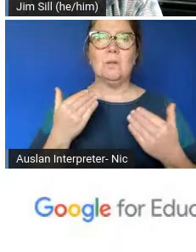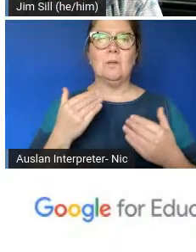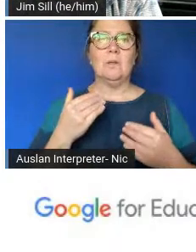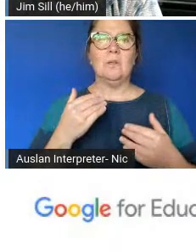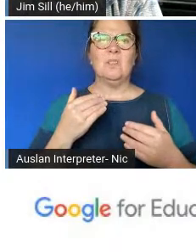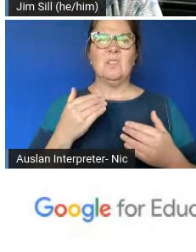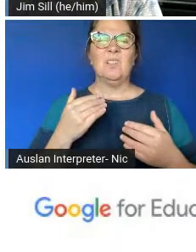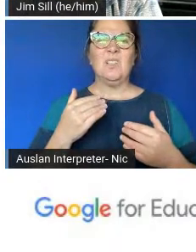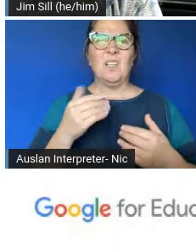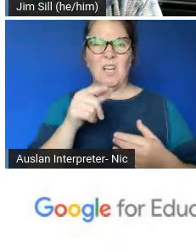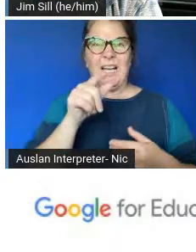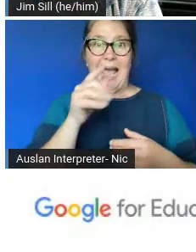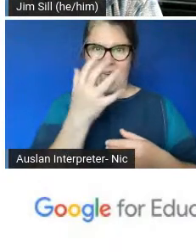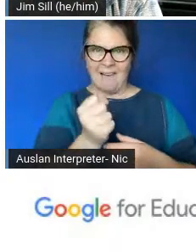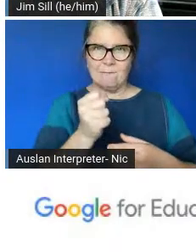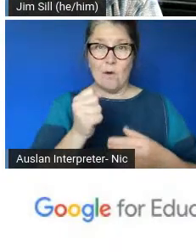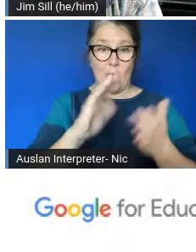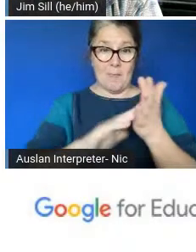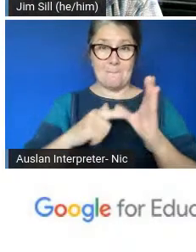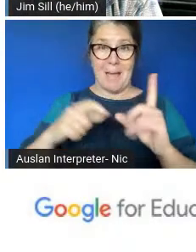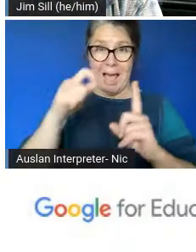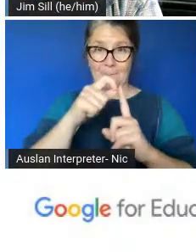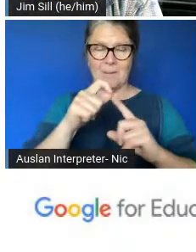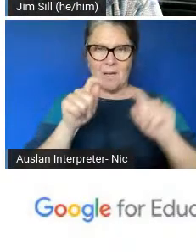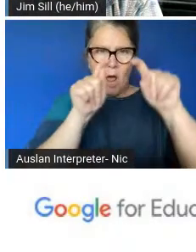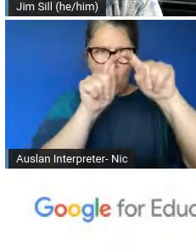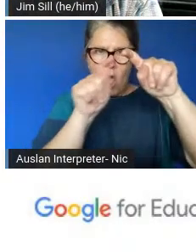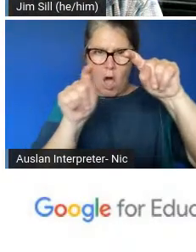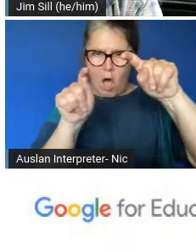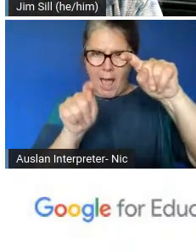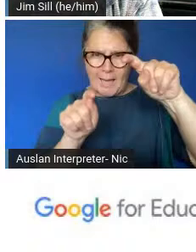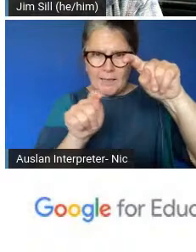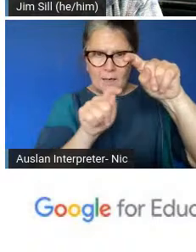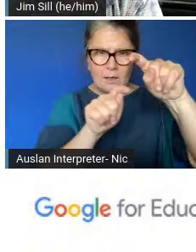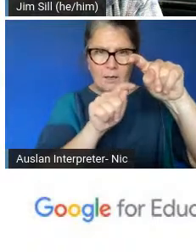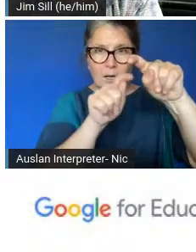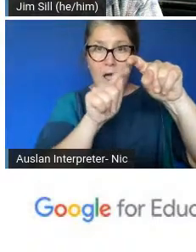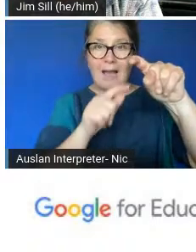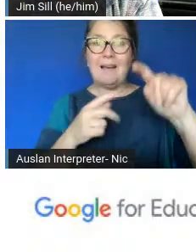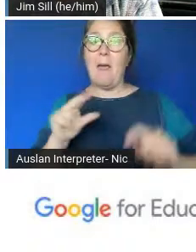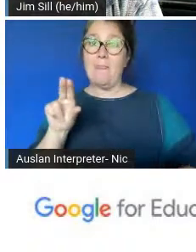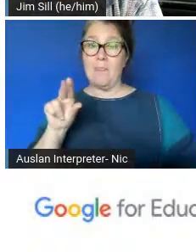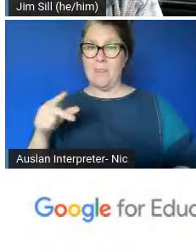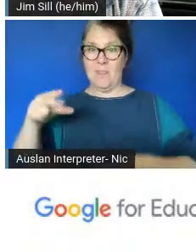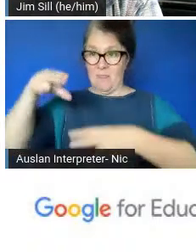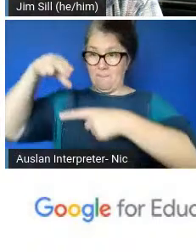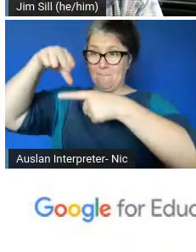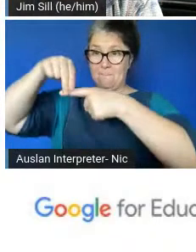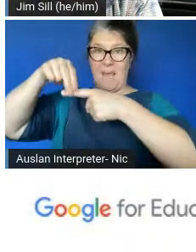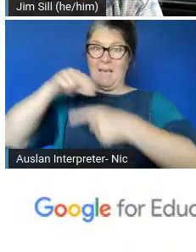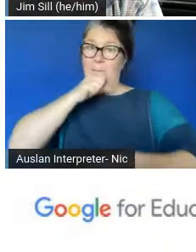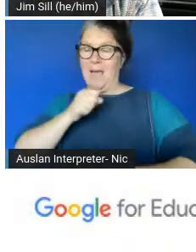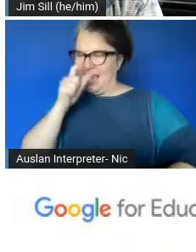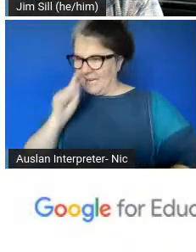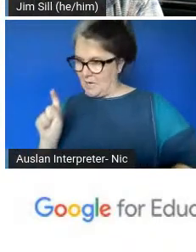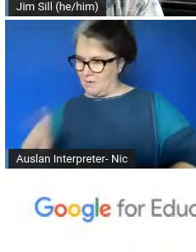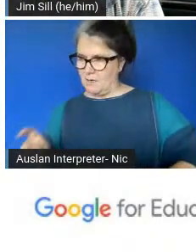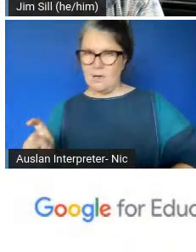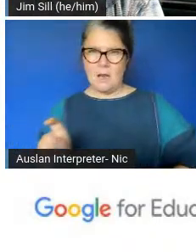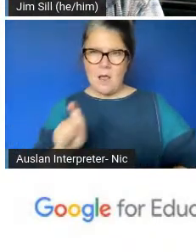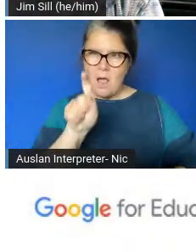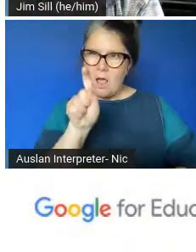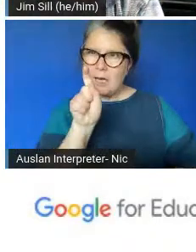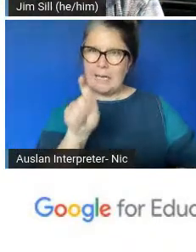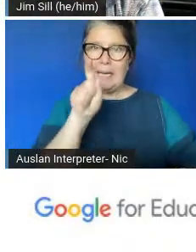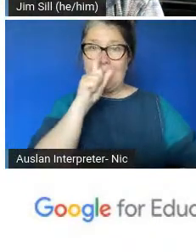in there, and you can actually drop the Pegman right onto those places and walk around. You can